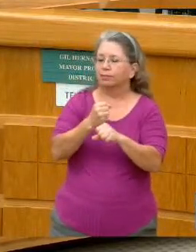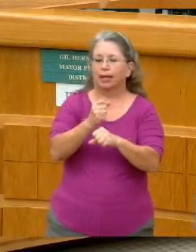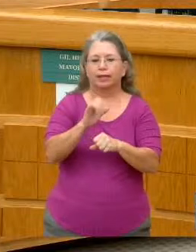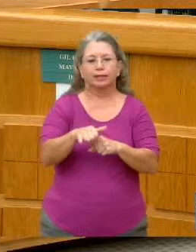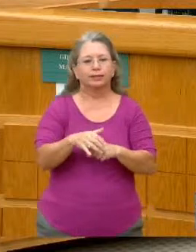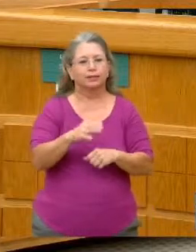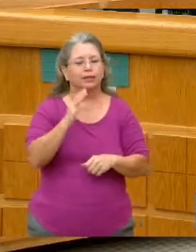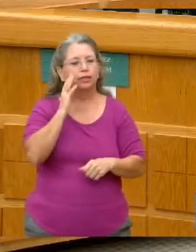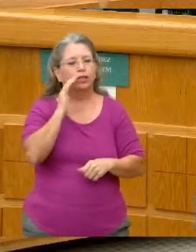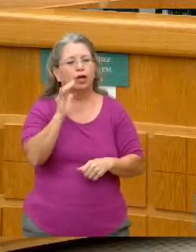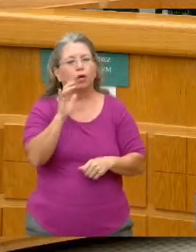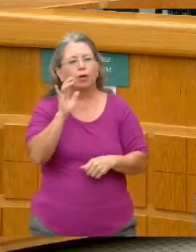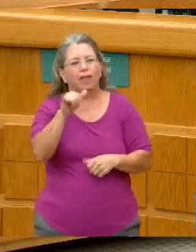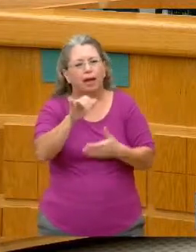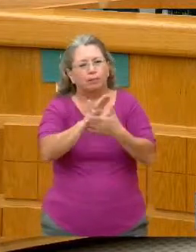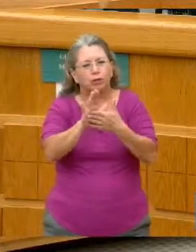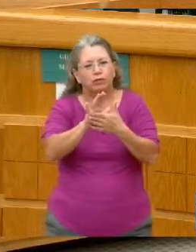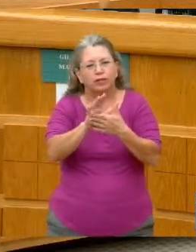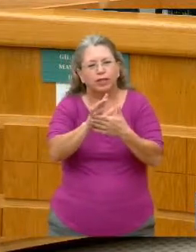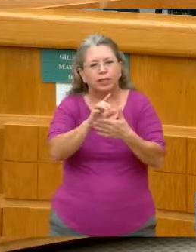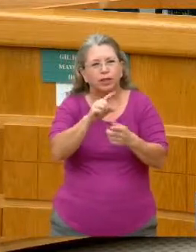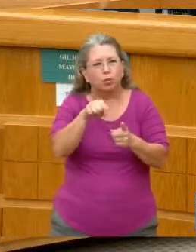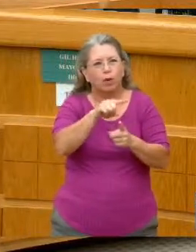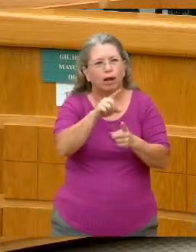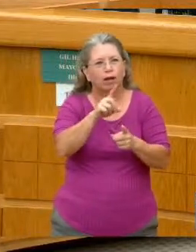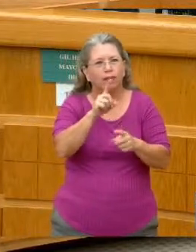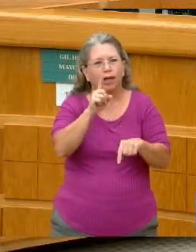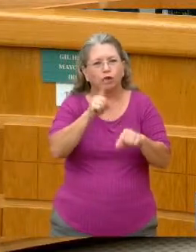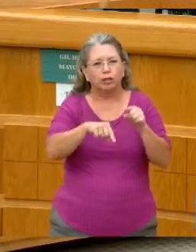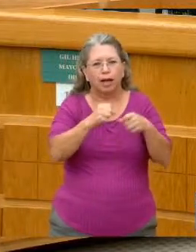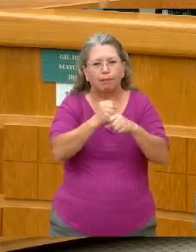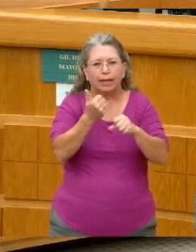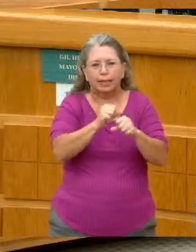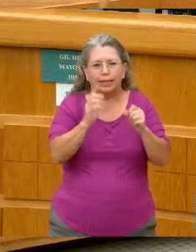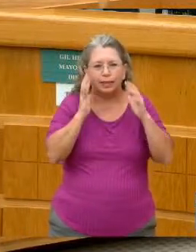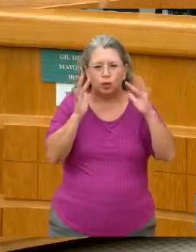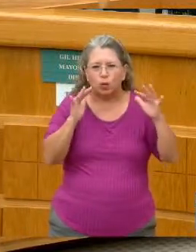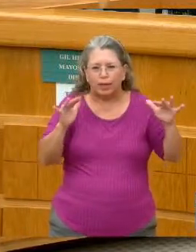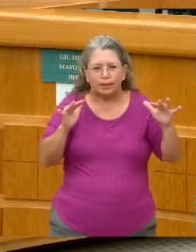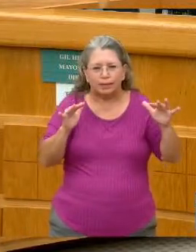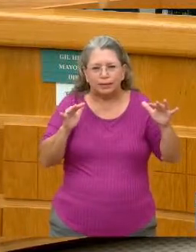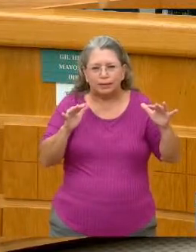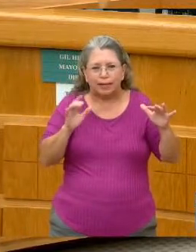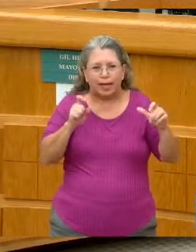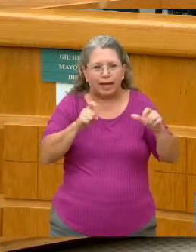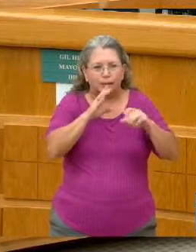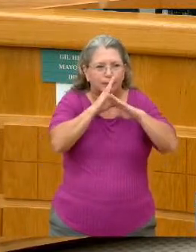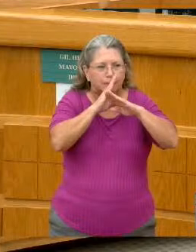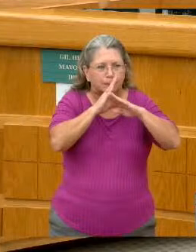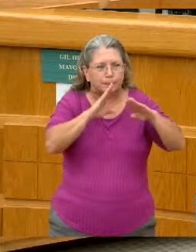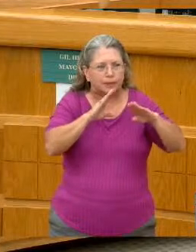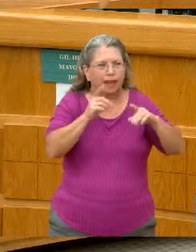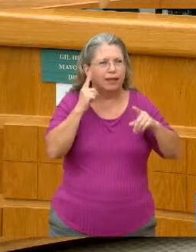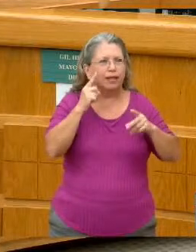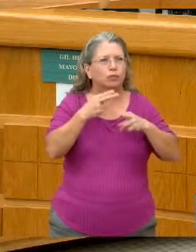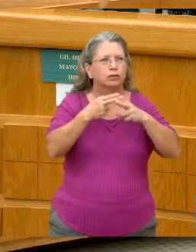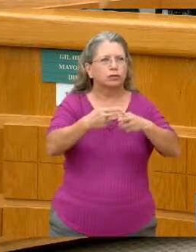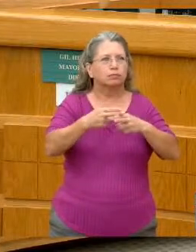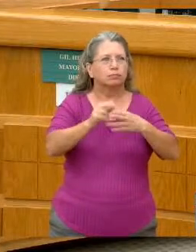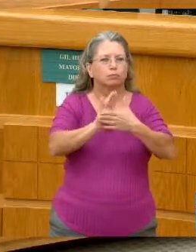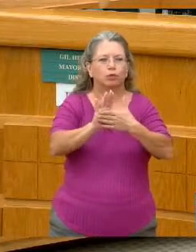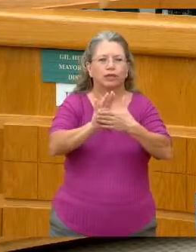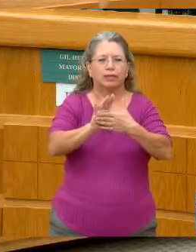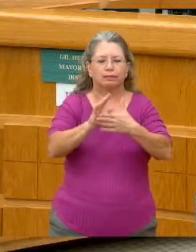where you can't make any noise, otherwise, the bad, aliens or something are going to get you. The Quiet Place, which was pretty,